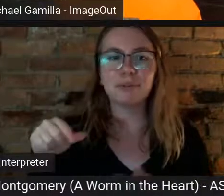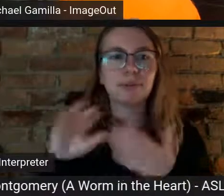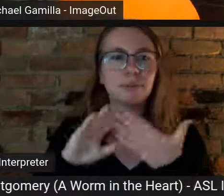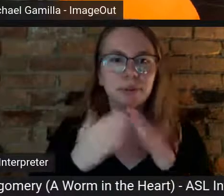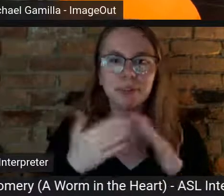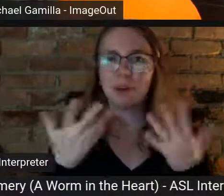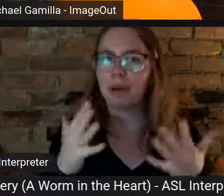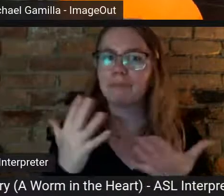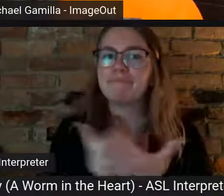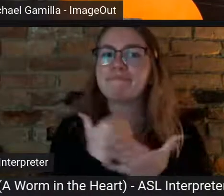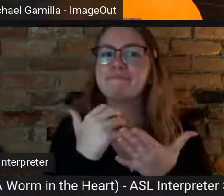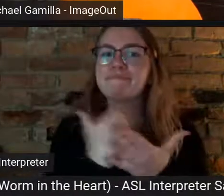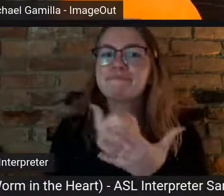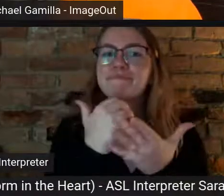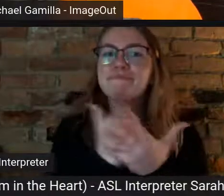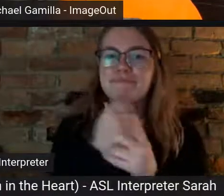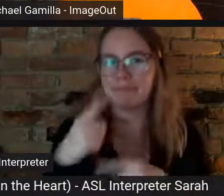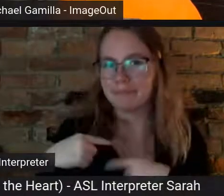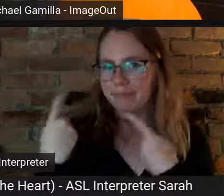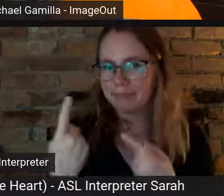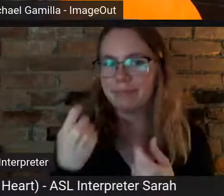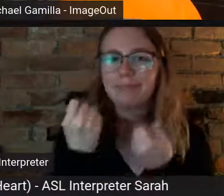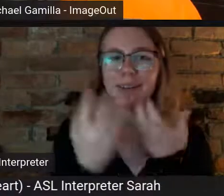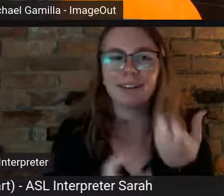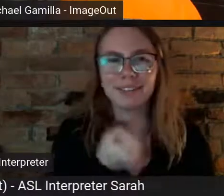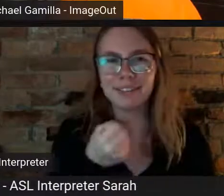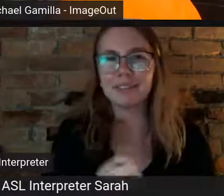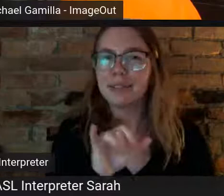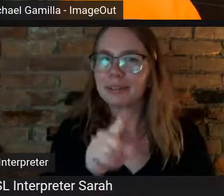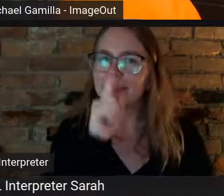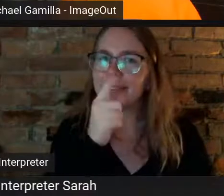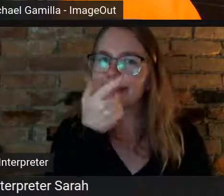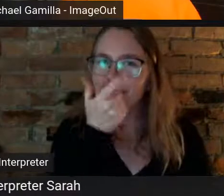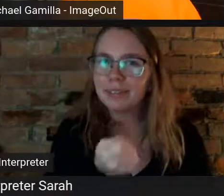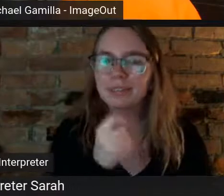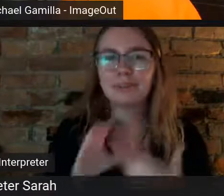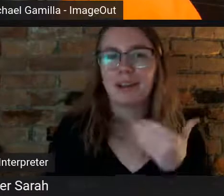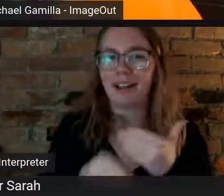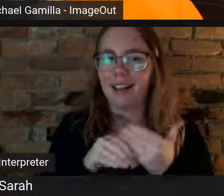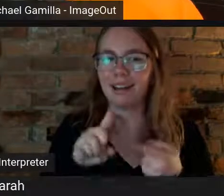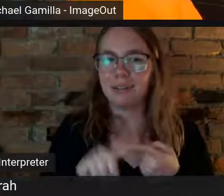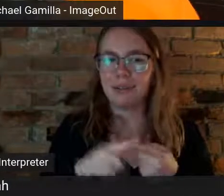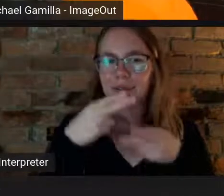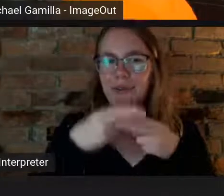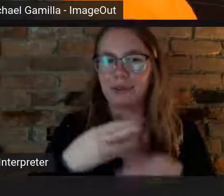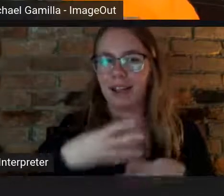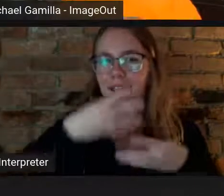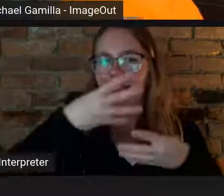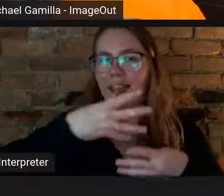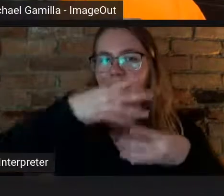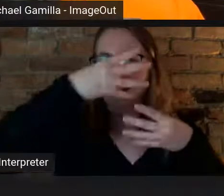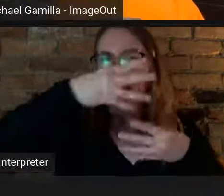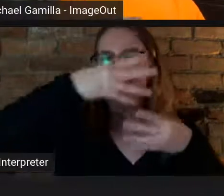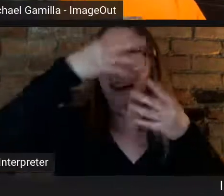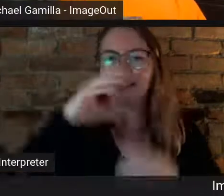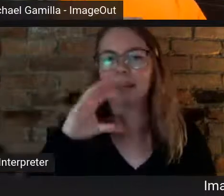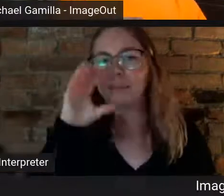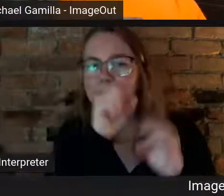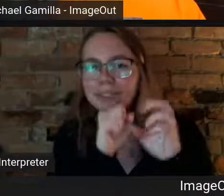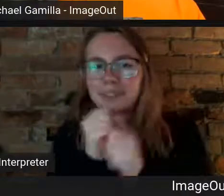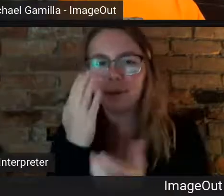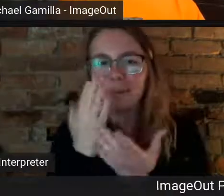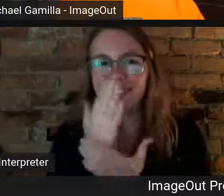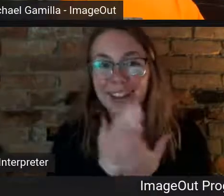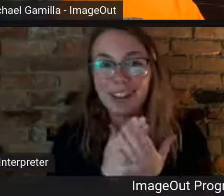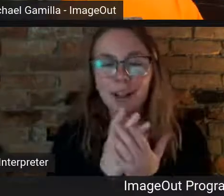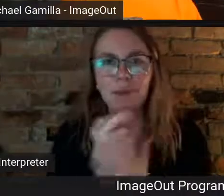had over the years. So that was interesting, and it was not easy to catch all of them. But